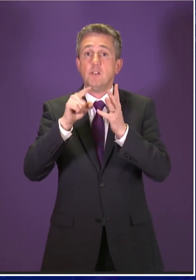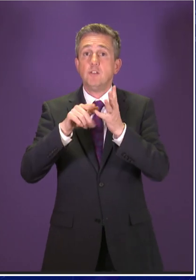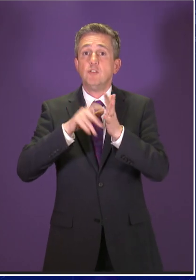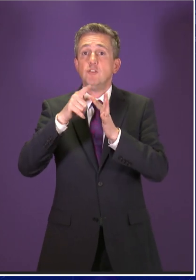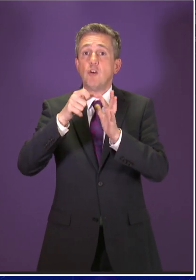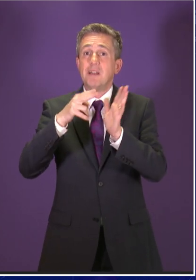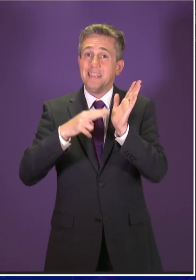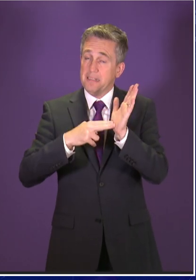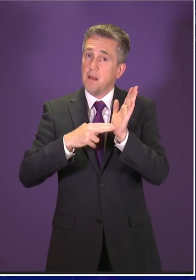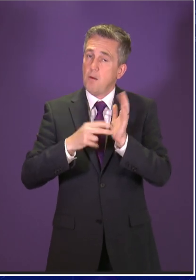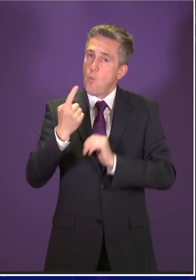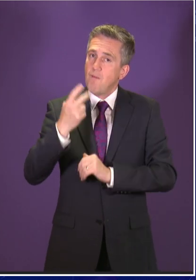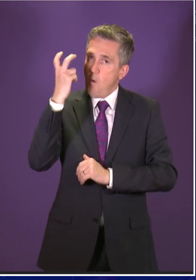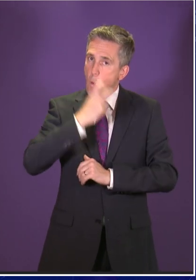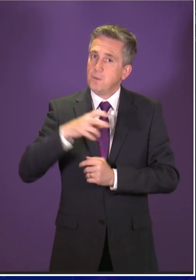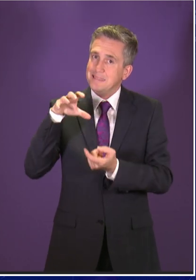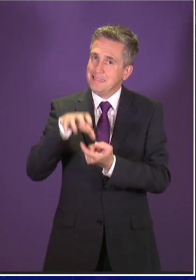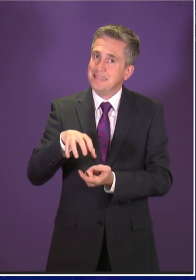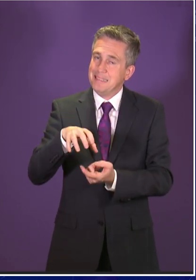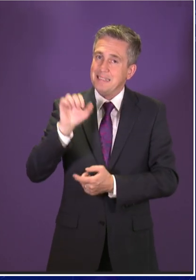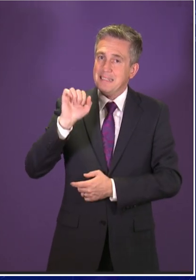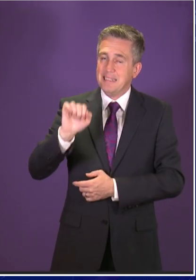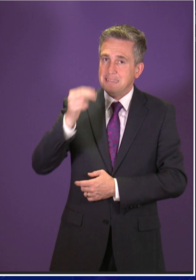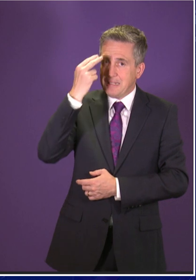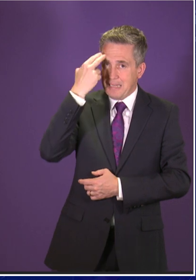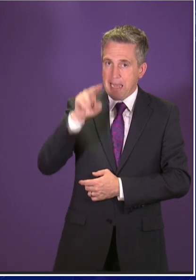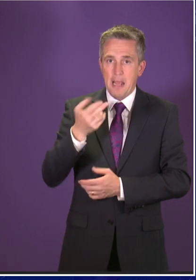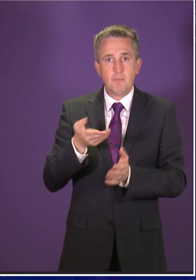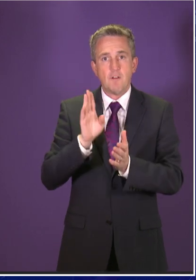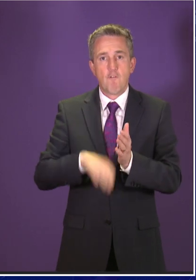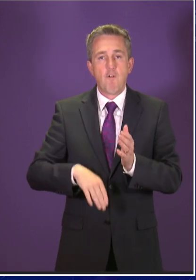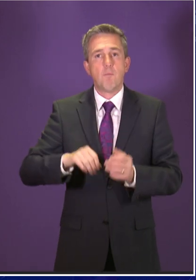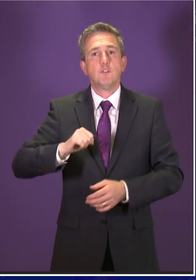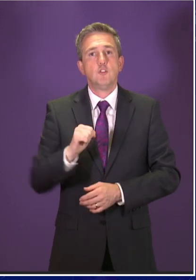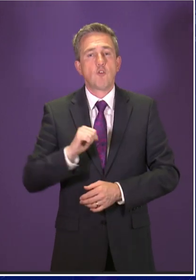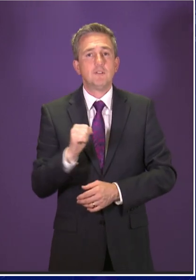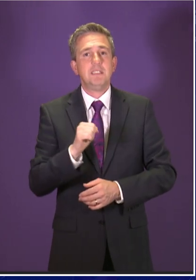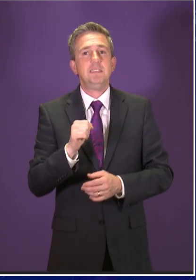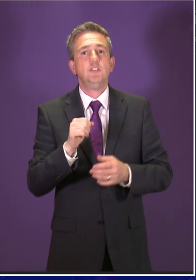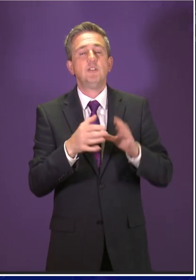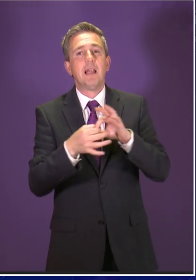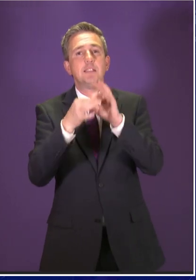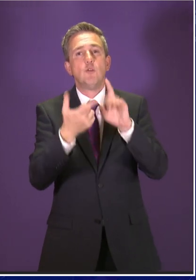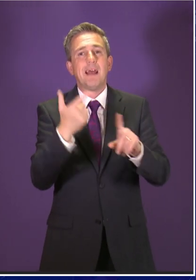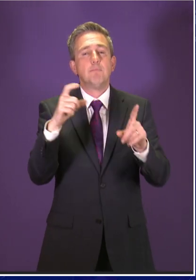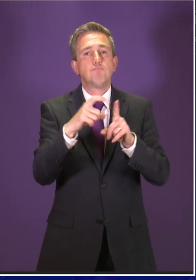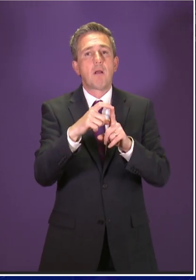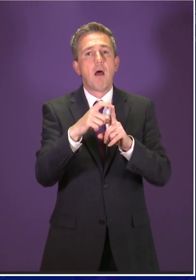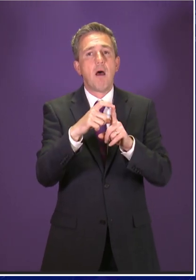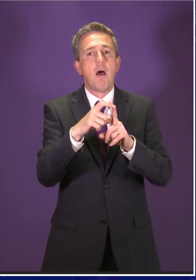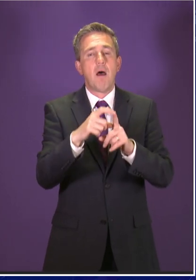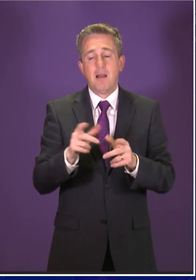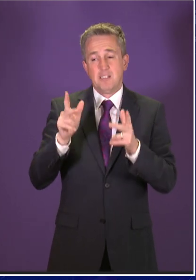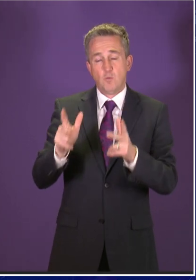oldest and most prominent cities, its name derived from the Scottish Gaelic name for Edinburgh, is known as